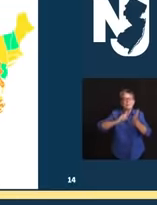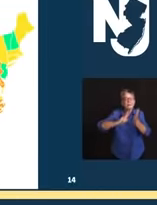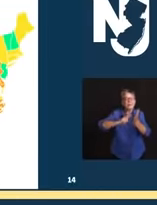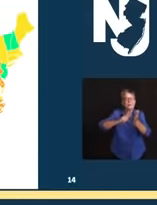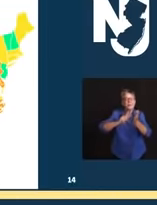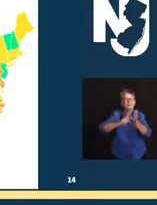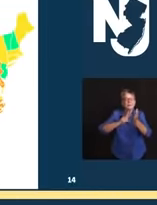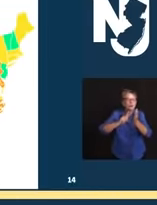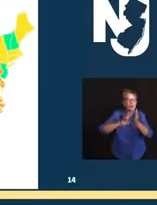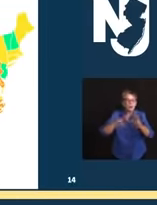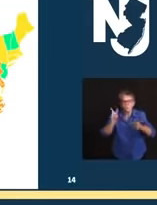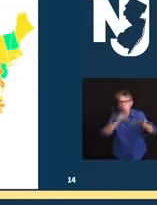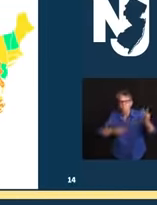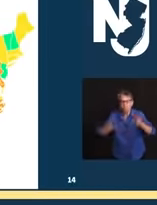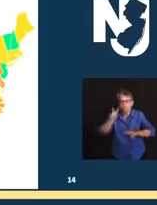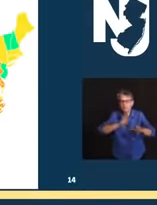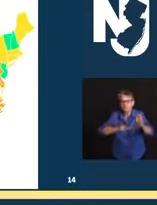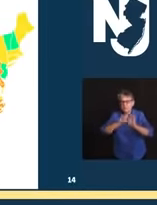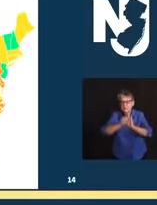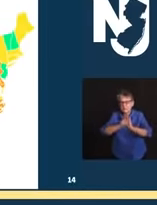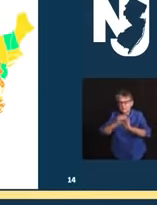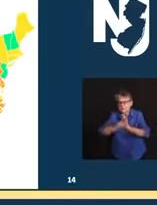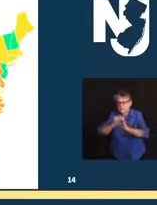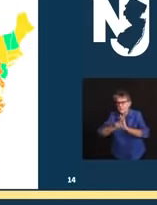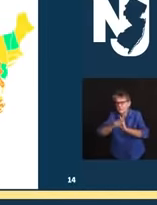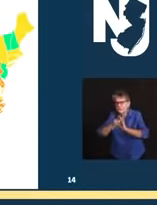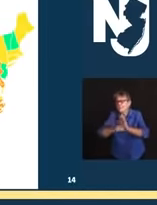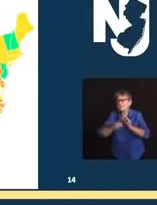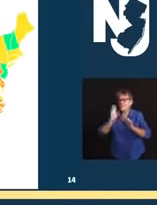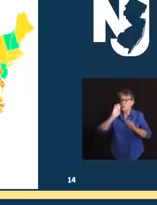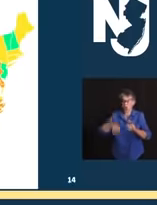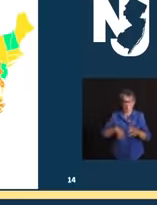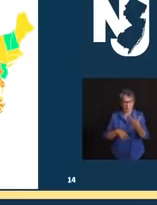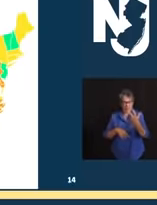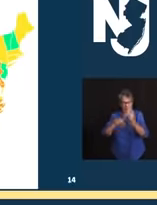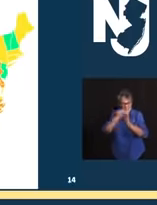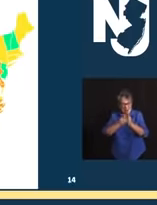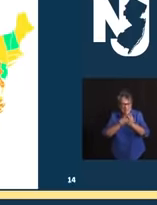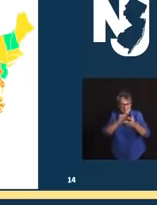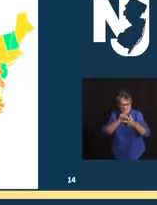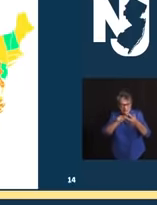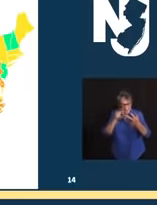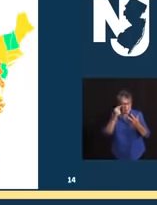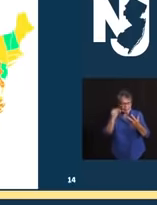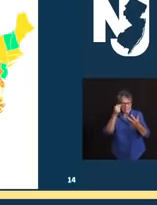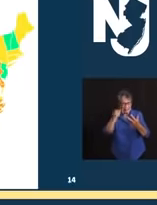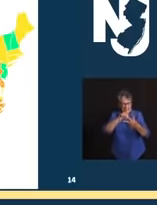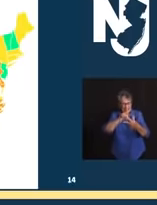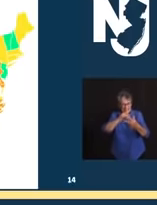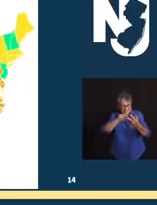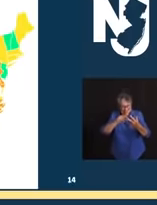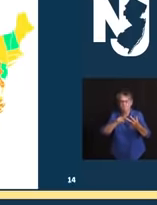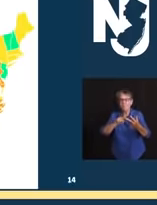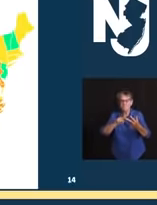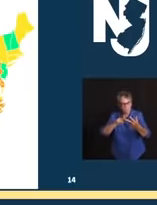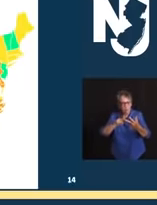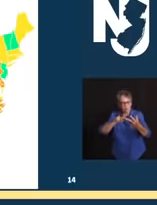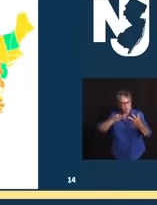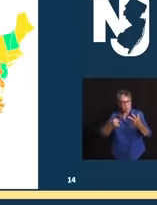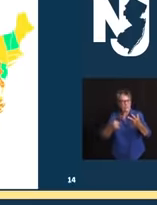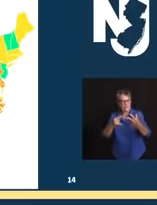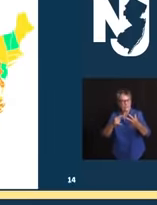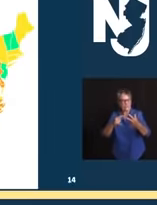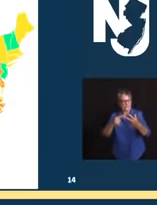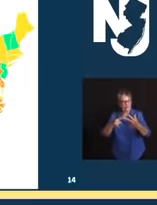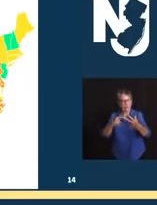on track to contain COVID-19. This rating change was fueled because we were able to bring our RT back